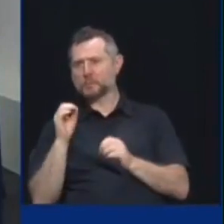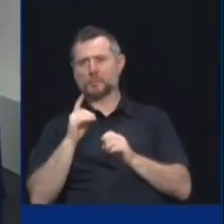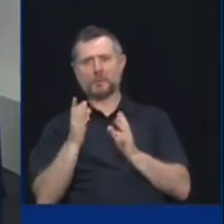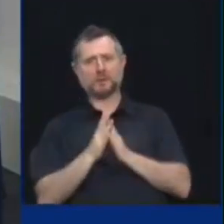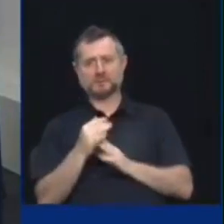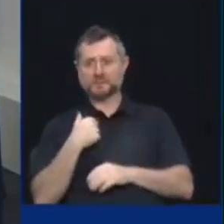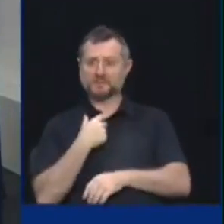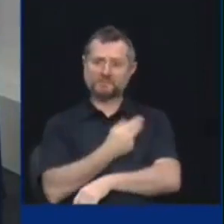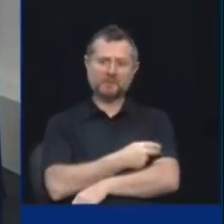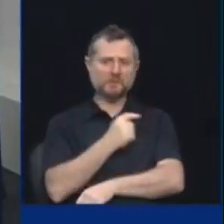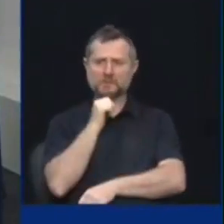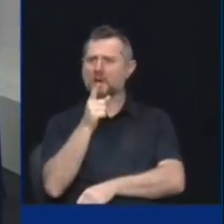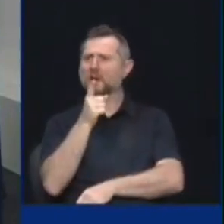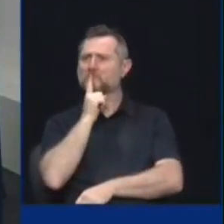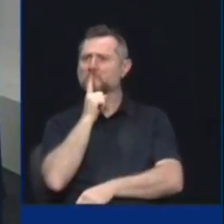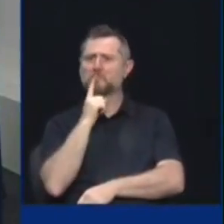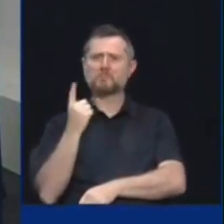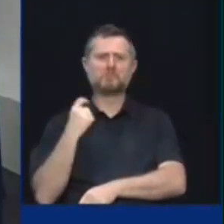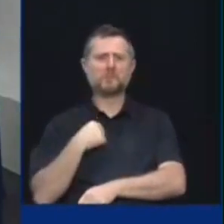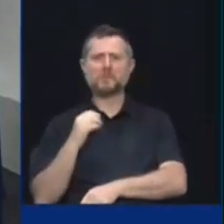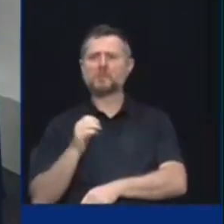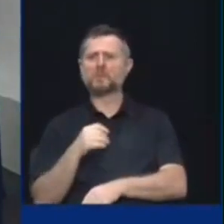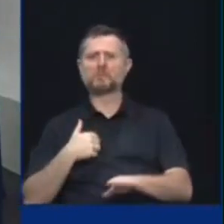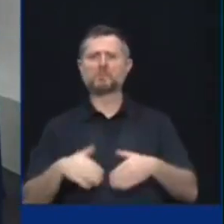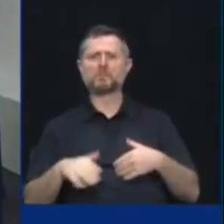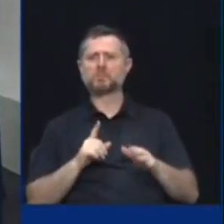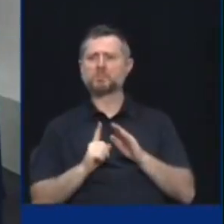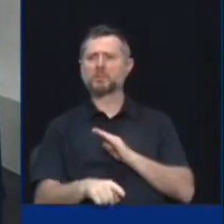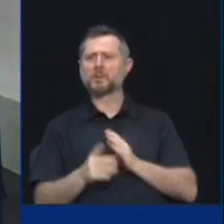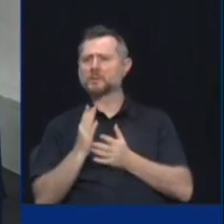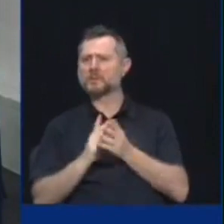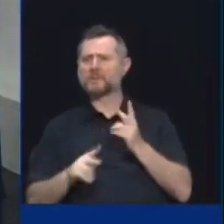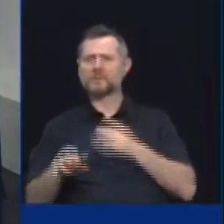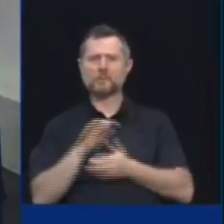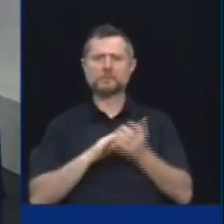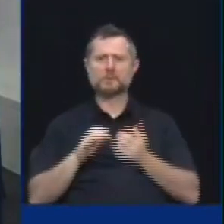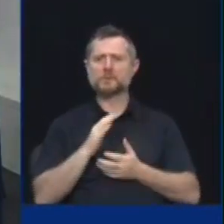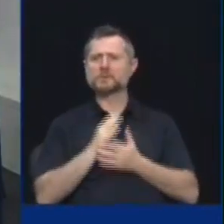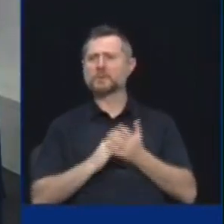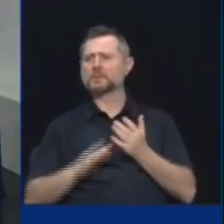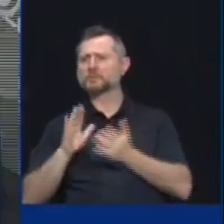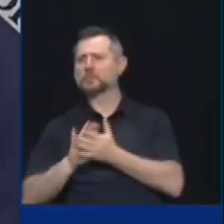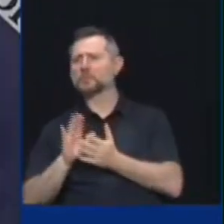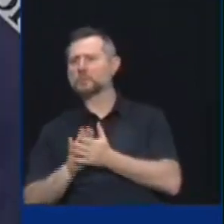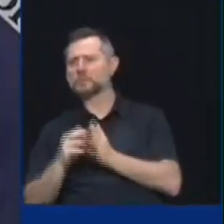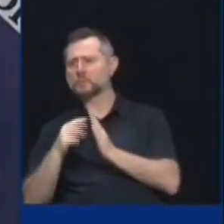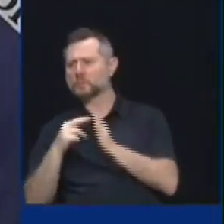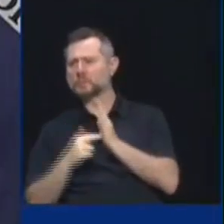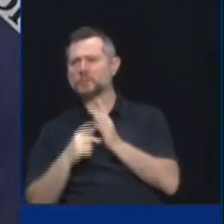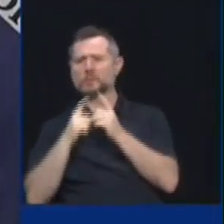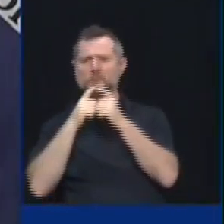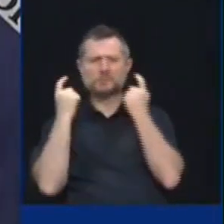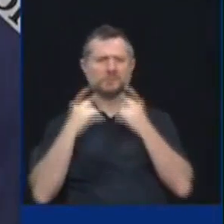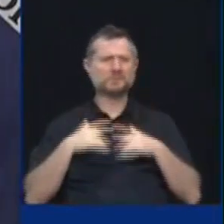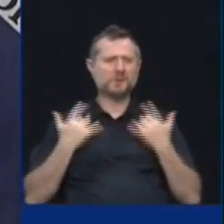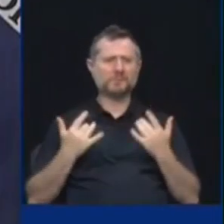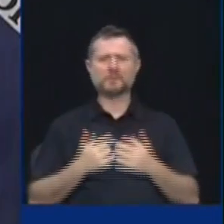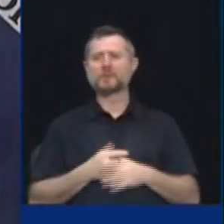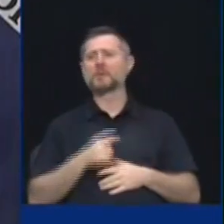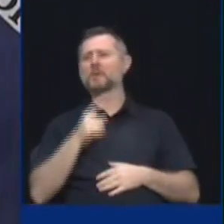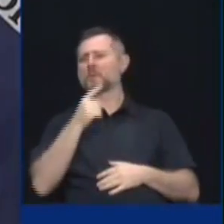section. We saw confusion over the weekend with school and mask mandates. Is it mainly an honor system at this point, or what's still in place? No, there was no confusion